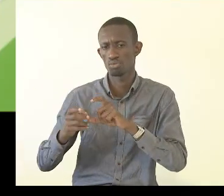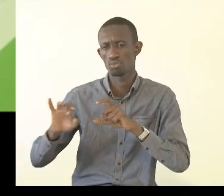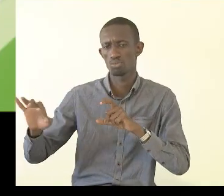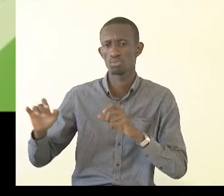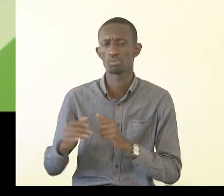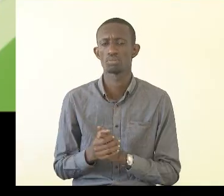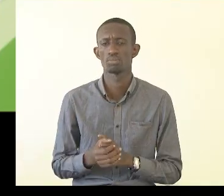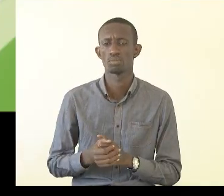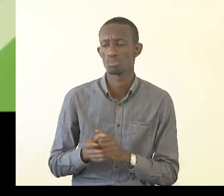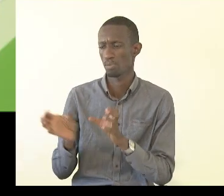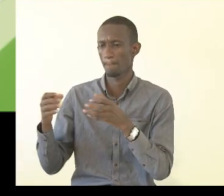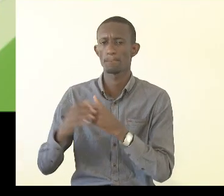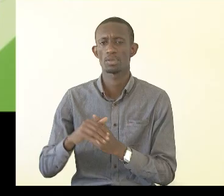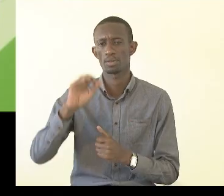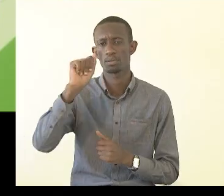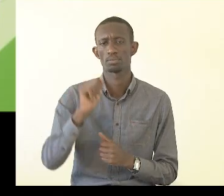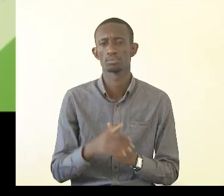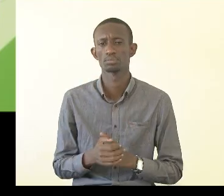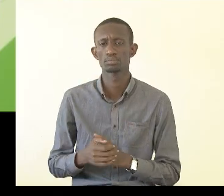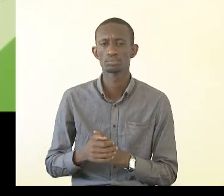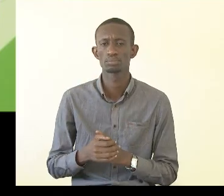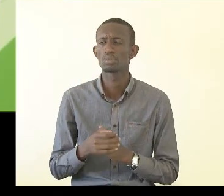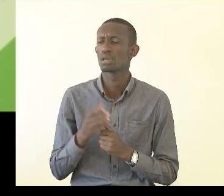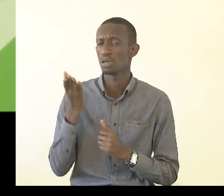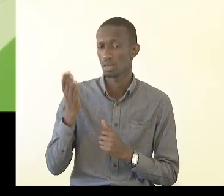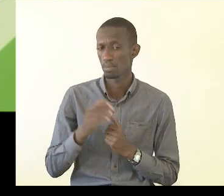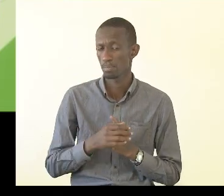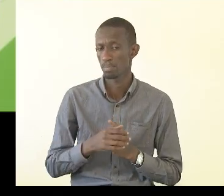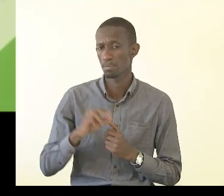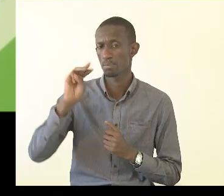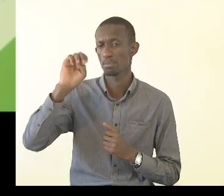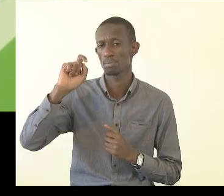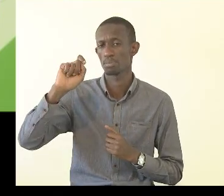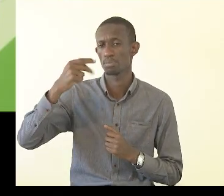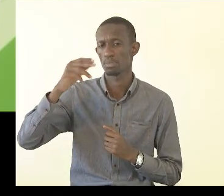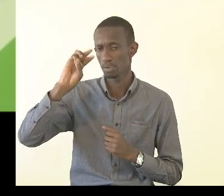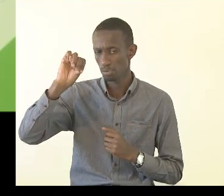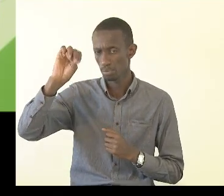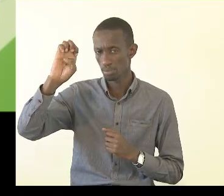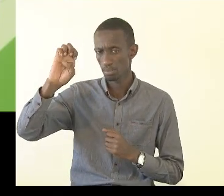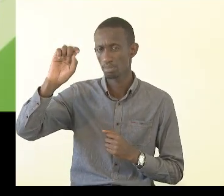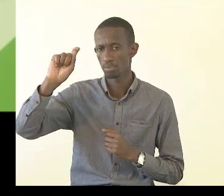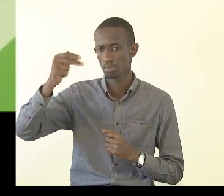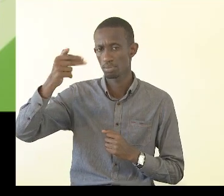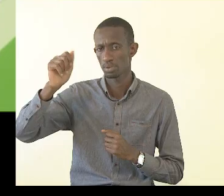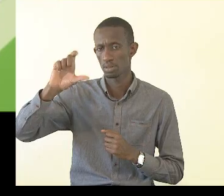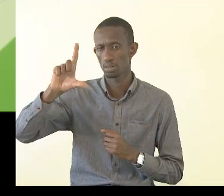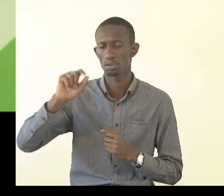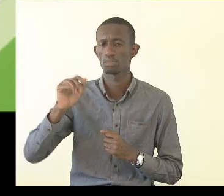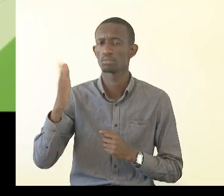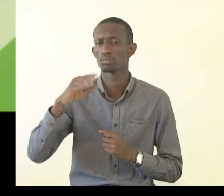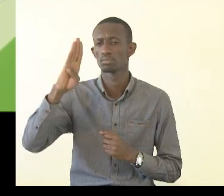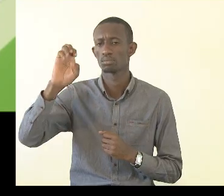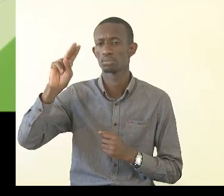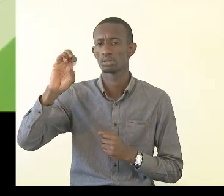here. So where methyl benzene is reacting with the chlorine in presence of iron